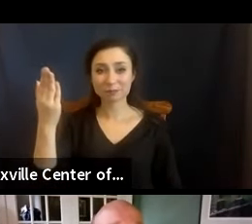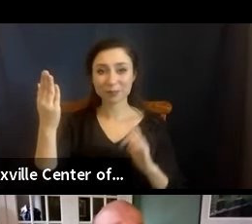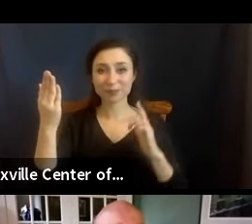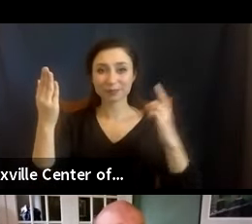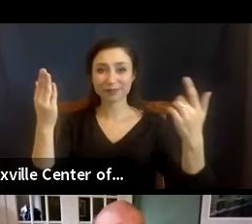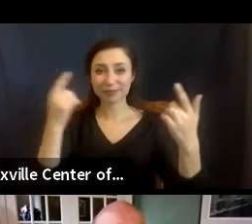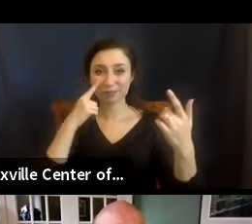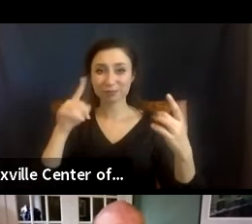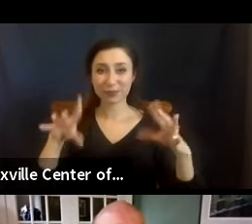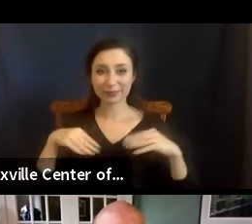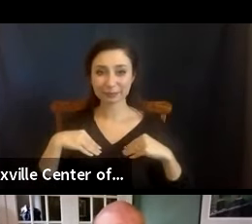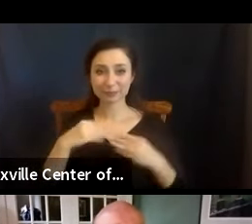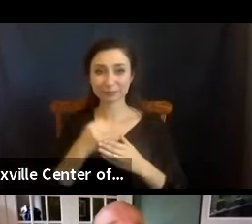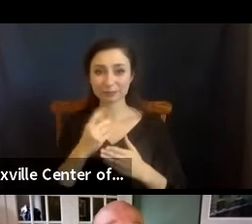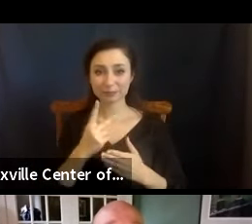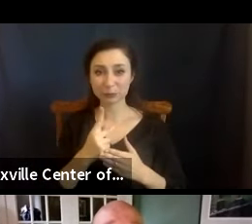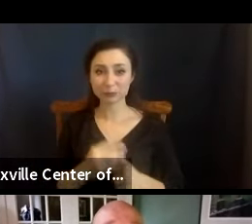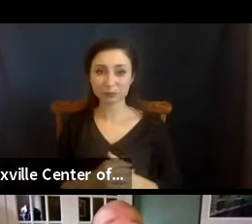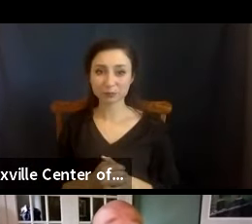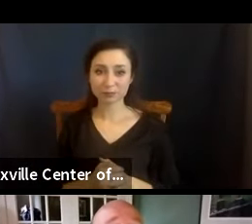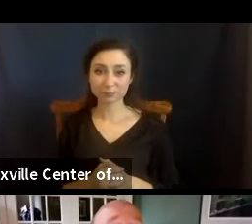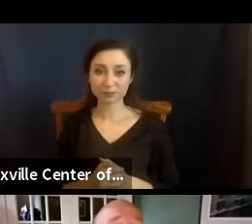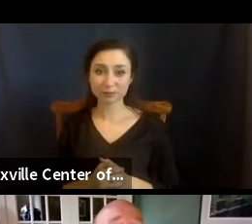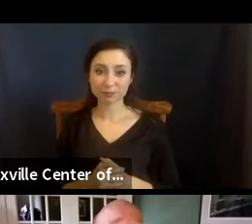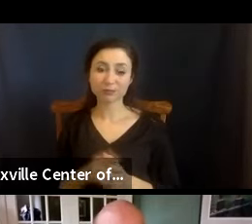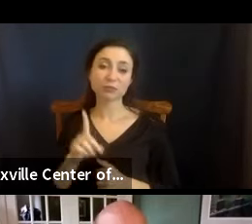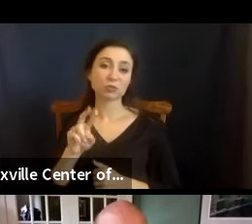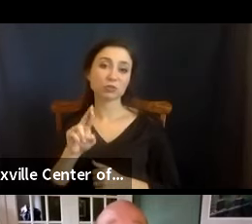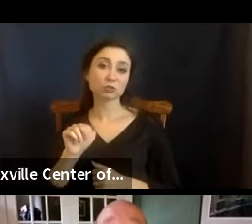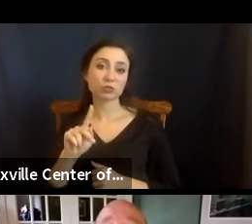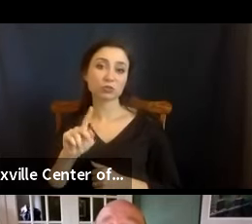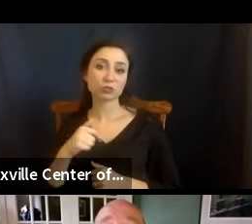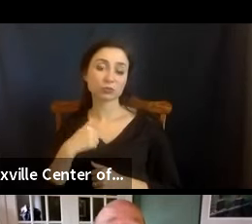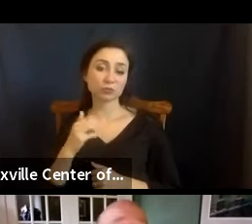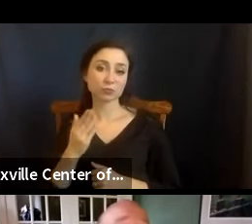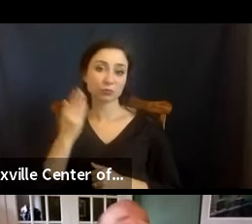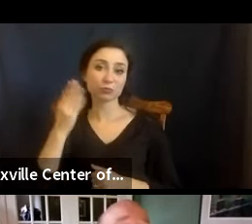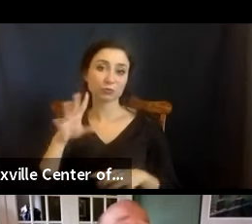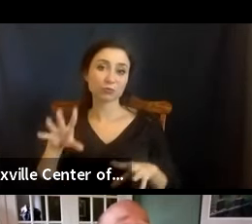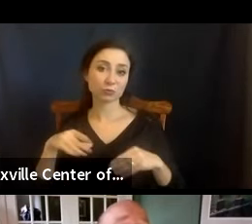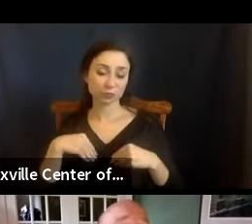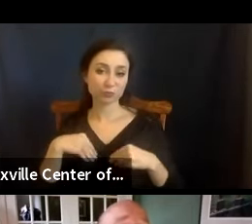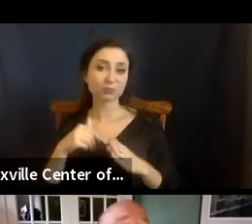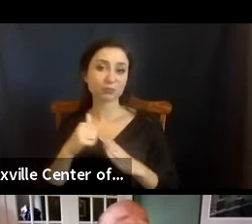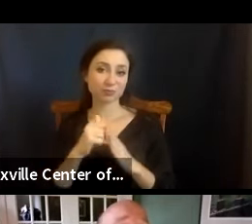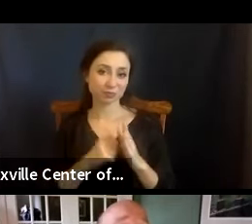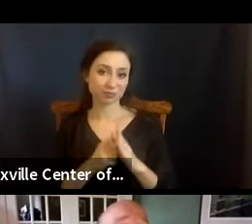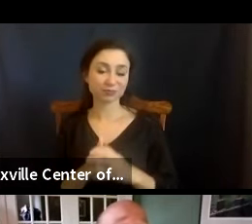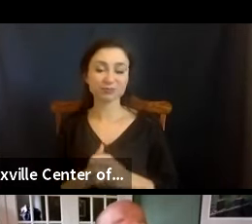second for that. I make a motion that we accept the agenda.